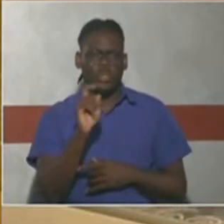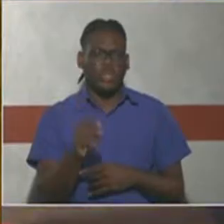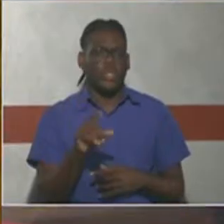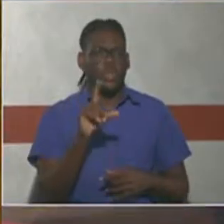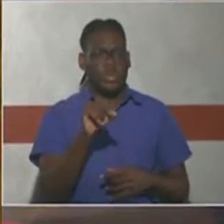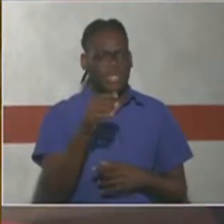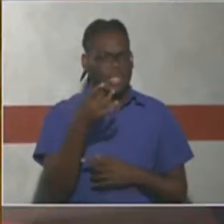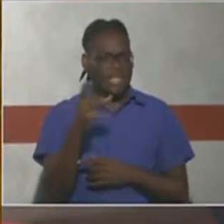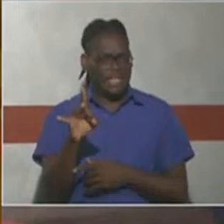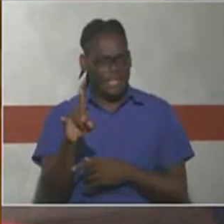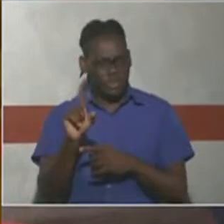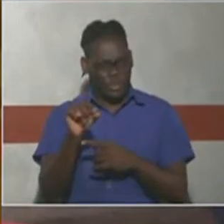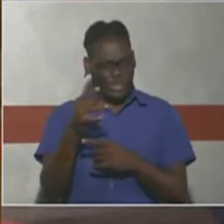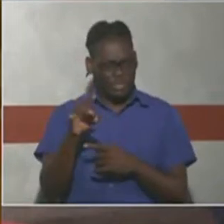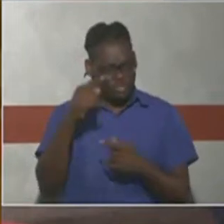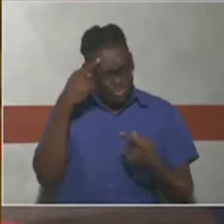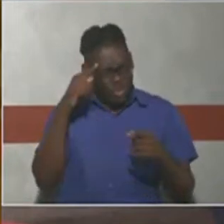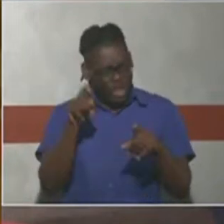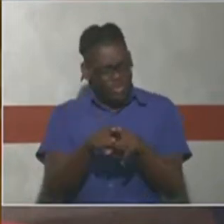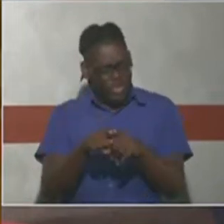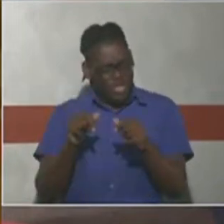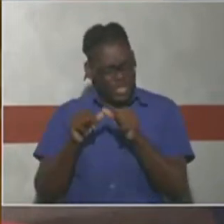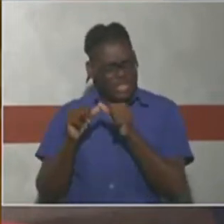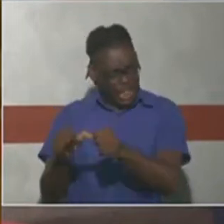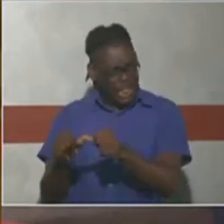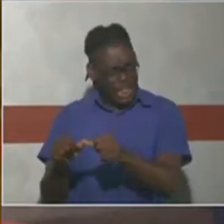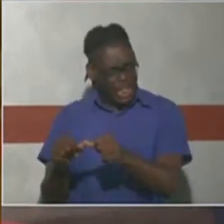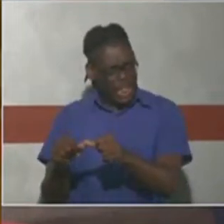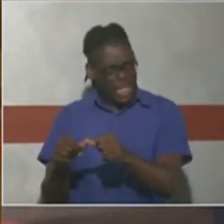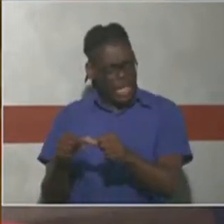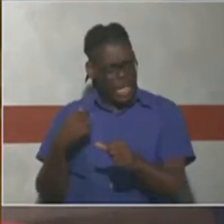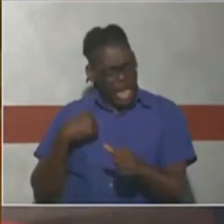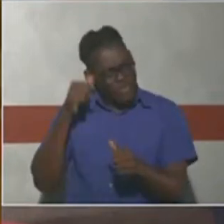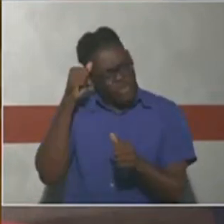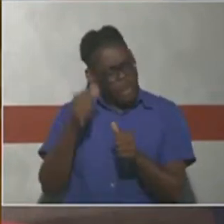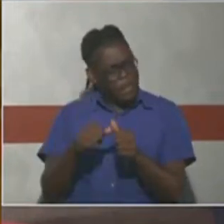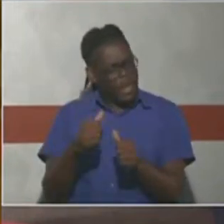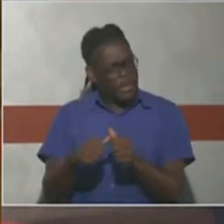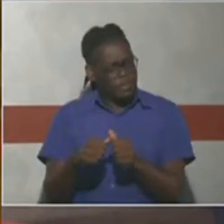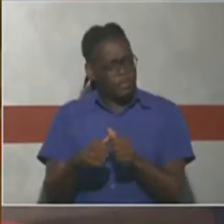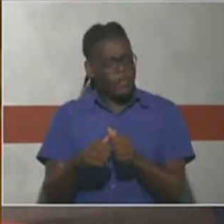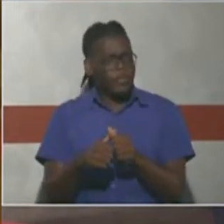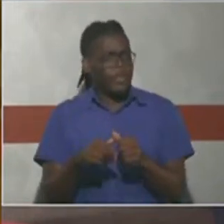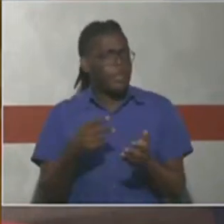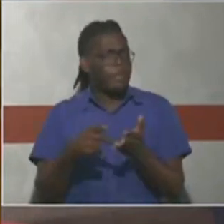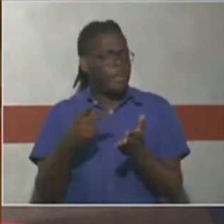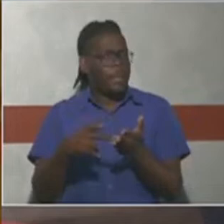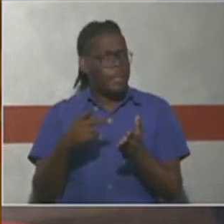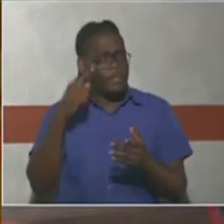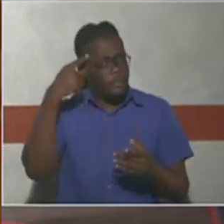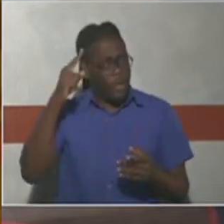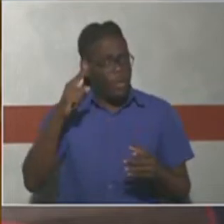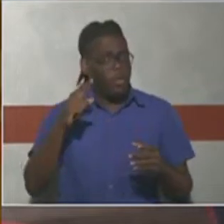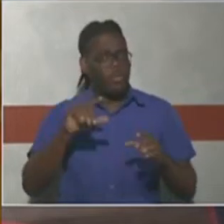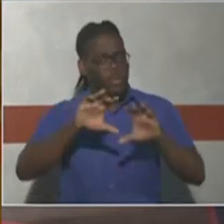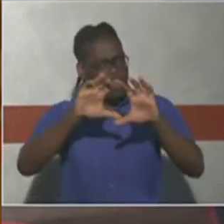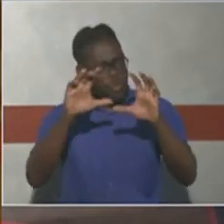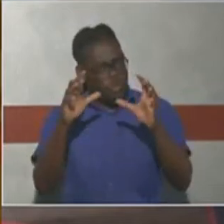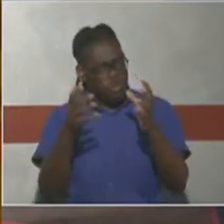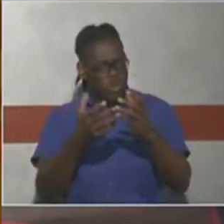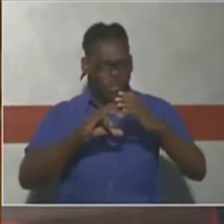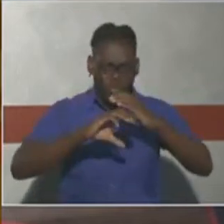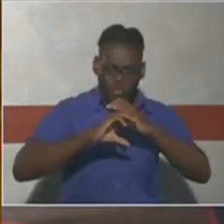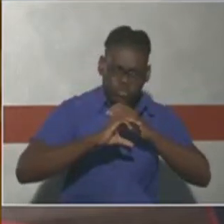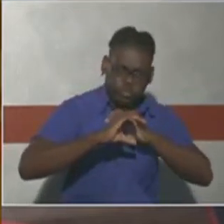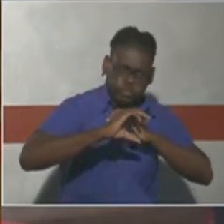as I remember it, the NGC is supposed to pay for the pipeline. Not so. At least the NGC in the budget